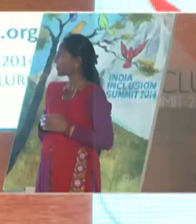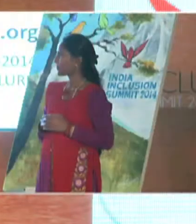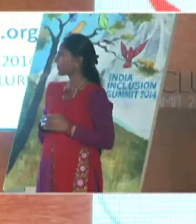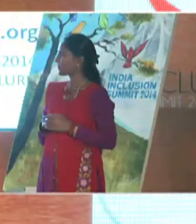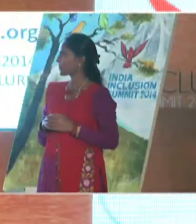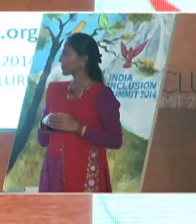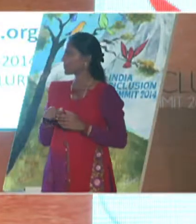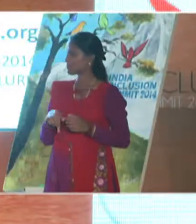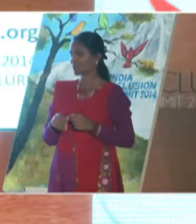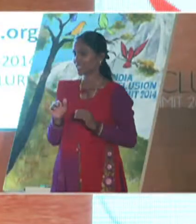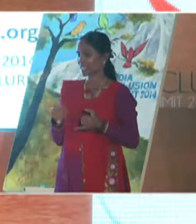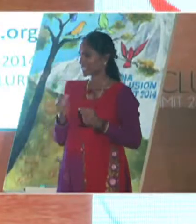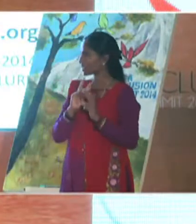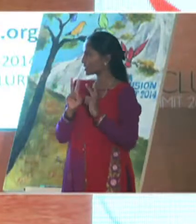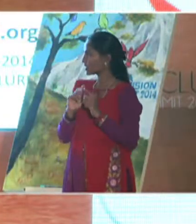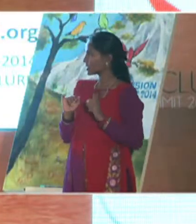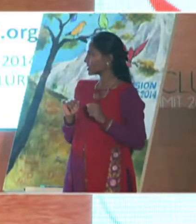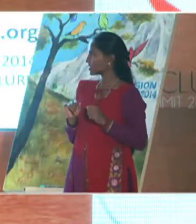happened is